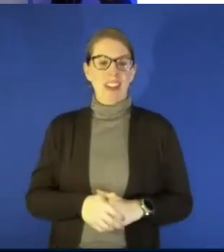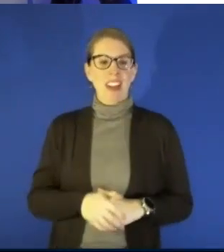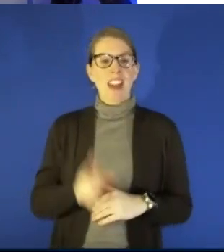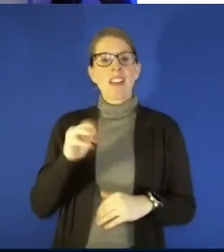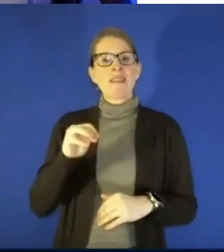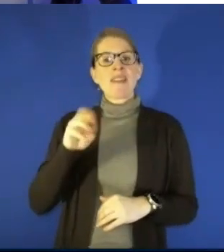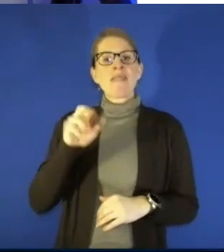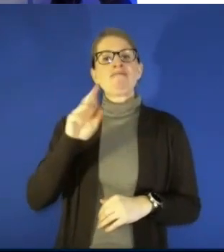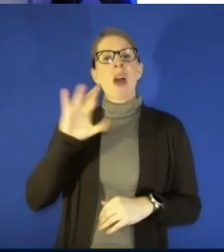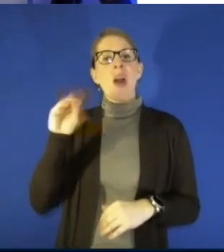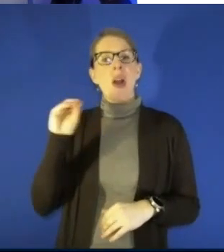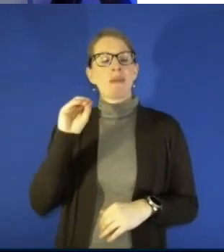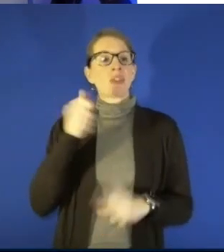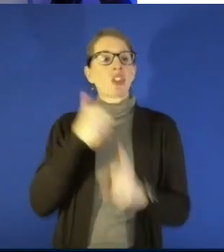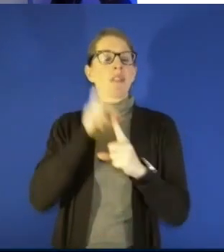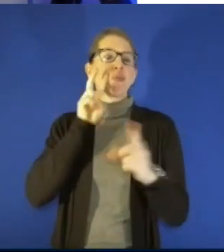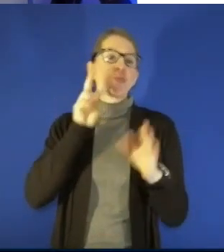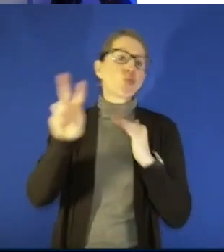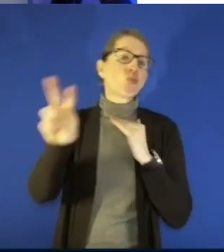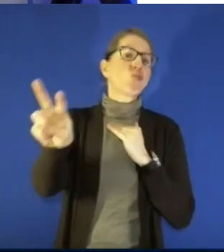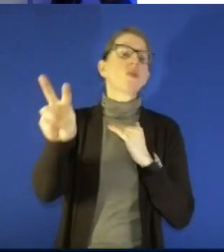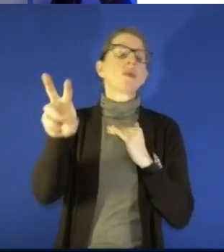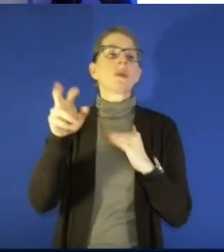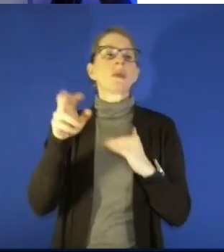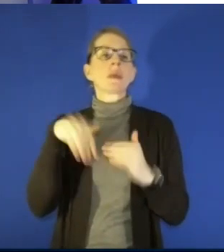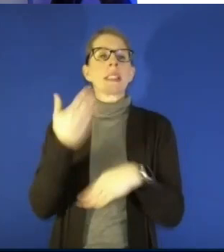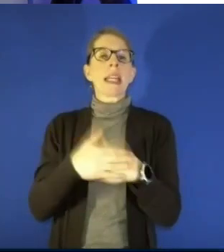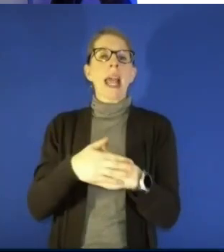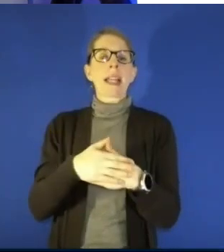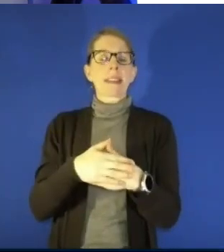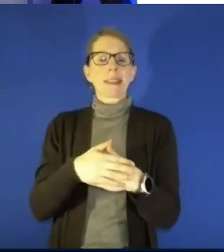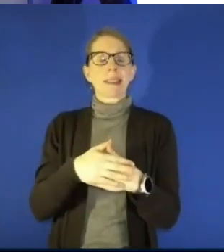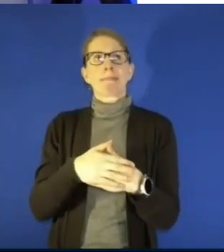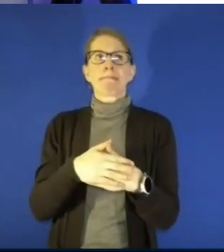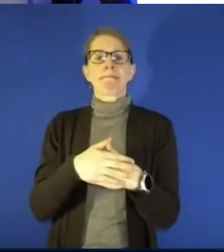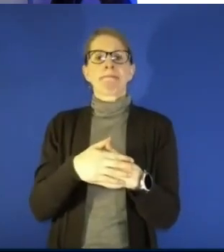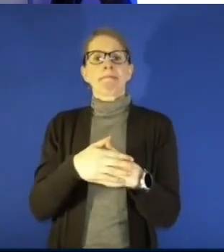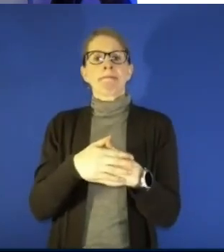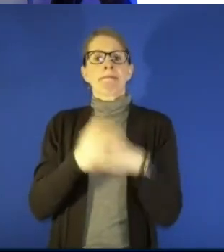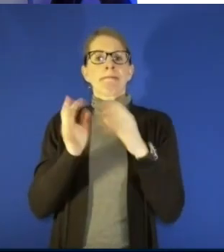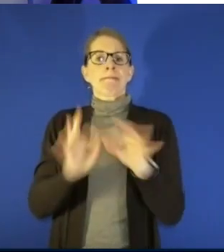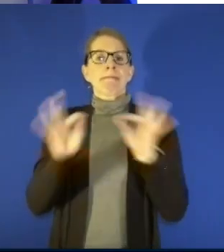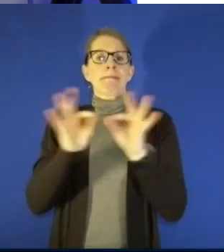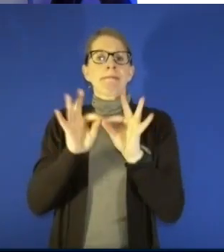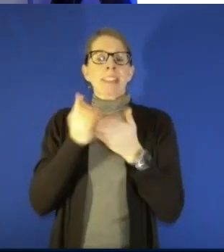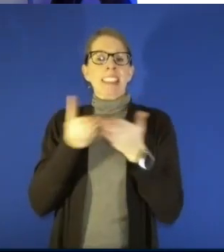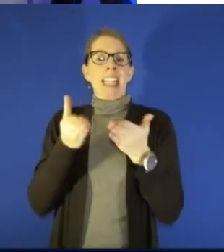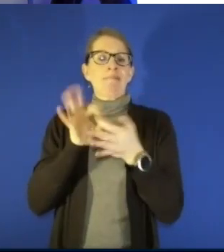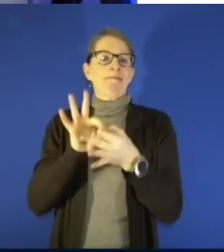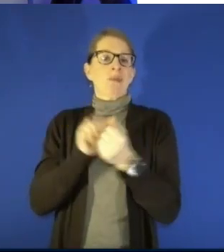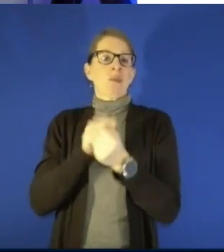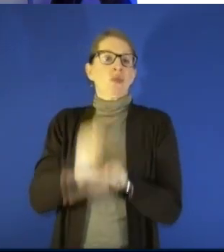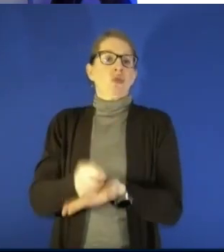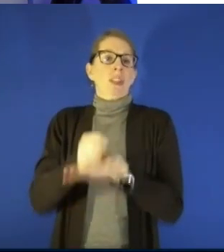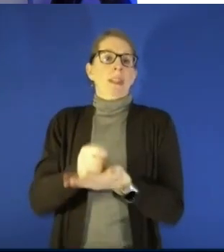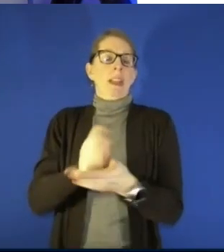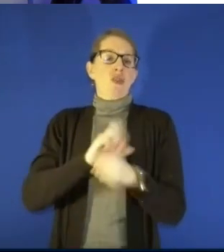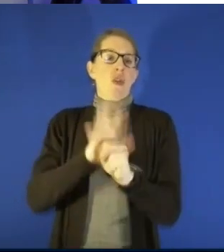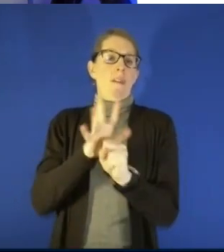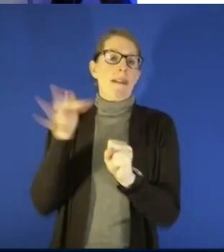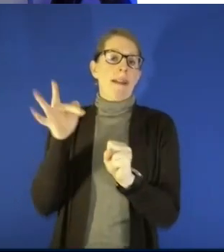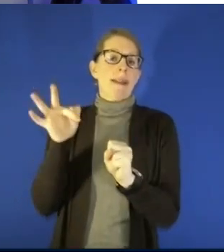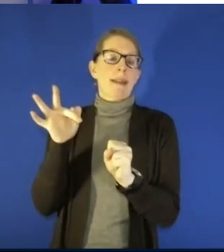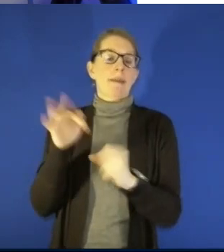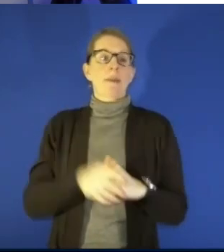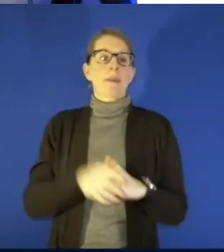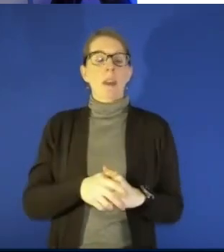road, tell us, what do you think is the next big thing in the treatment of COVID-19? Where do you see us going, and especially both for